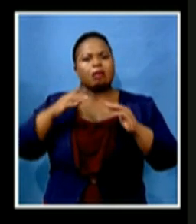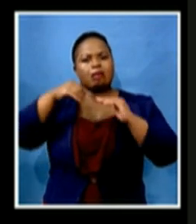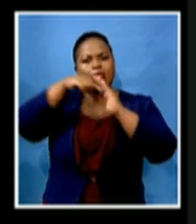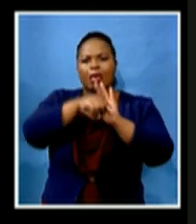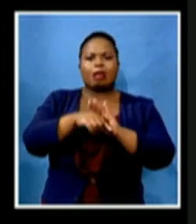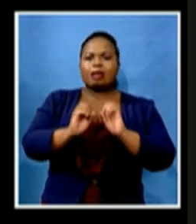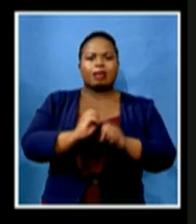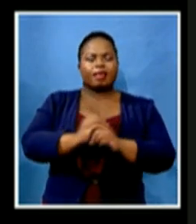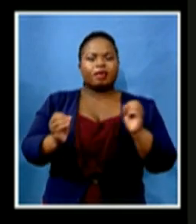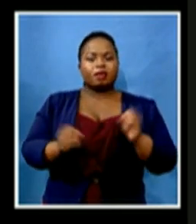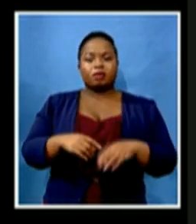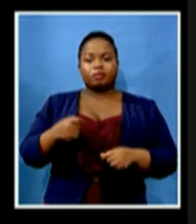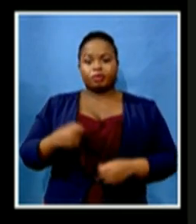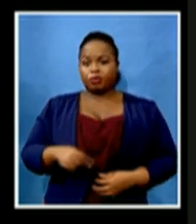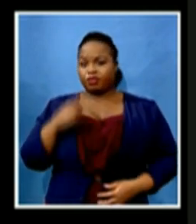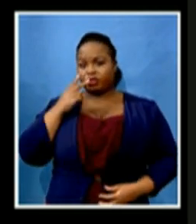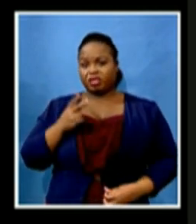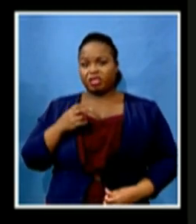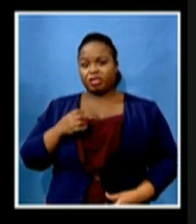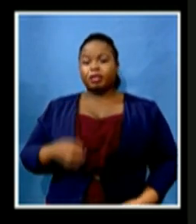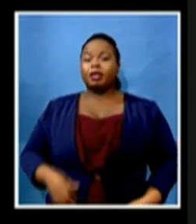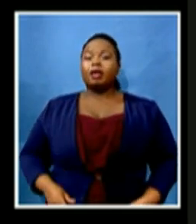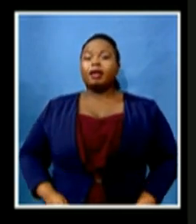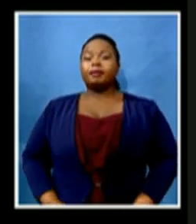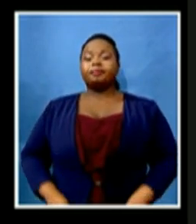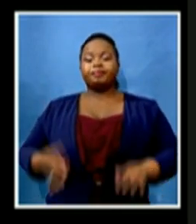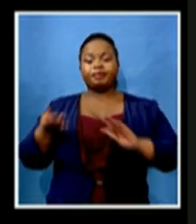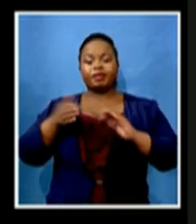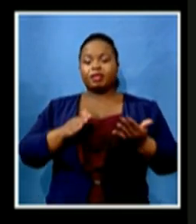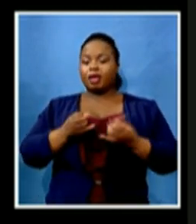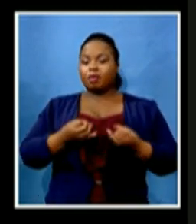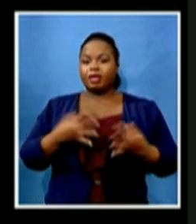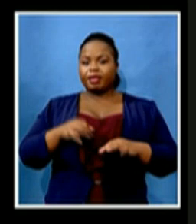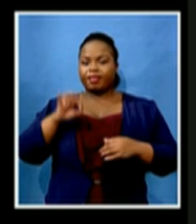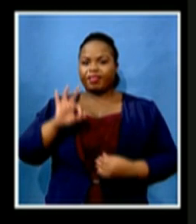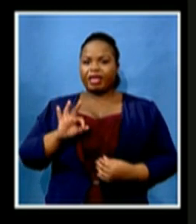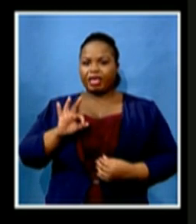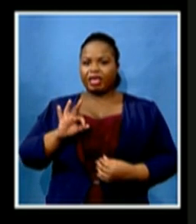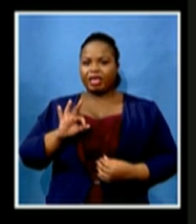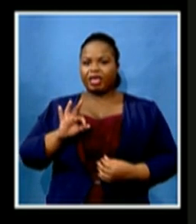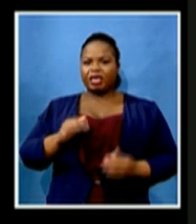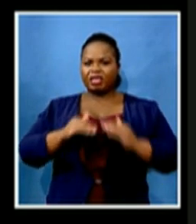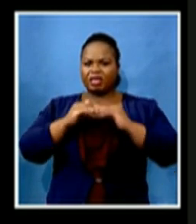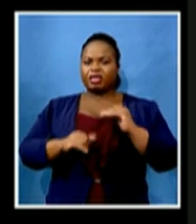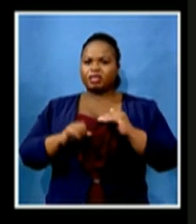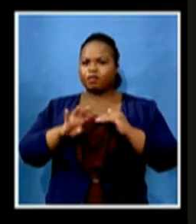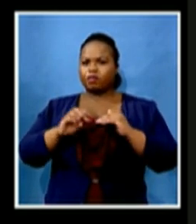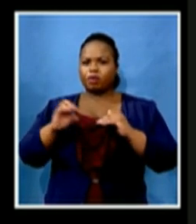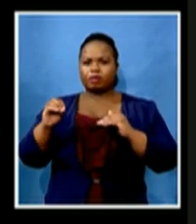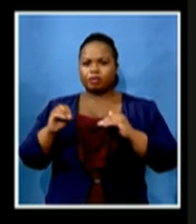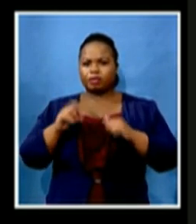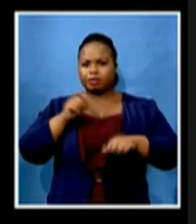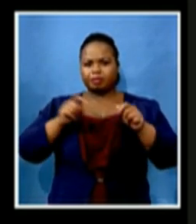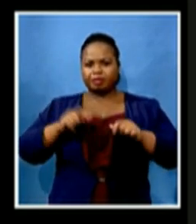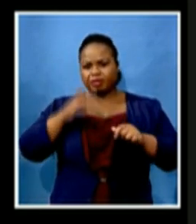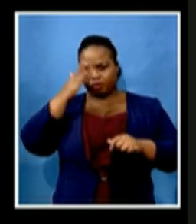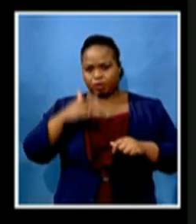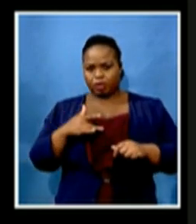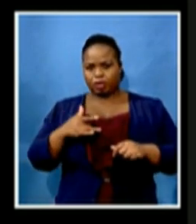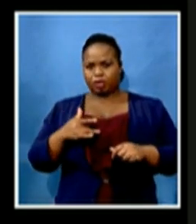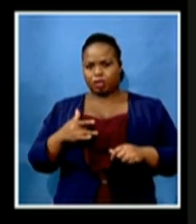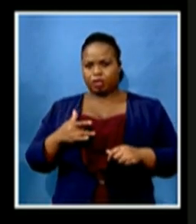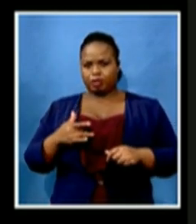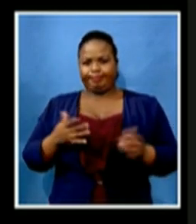under 400 cases, et cetera, et cetera. so I just like some